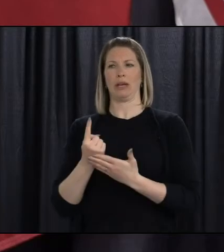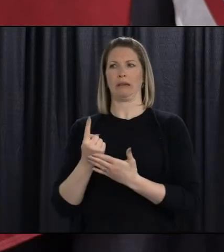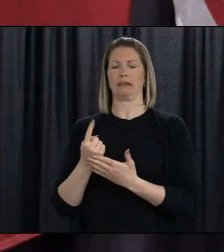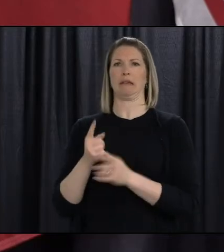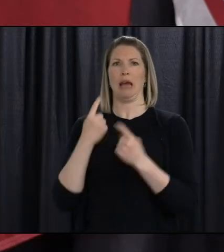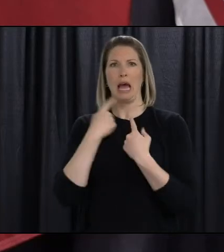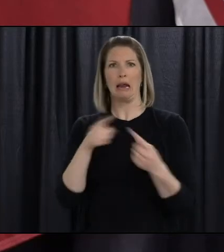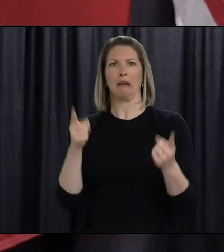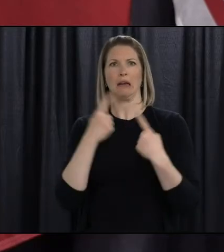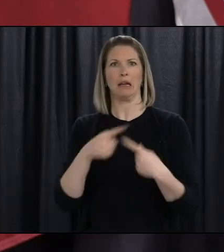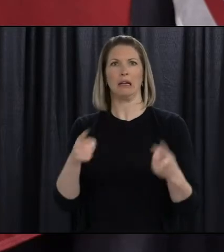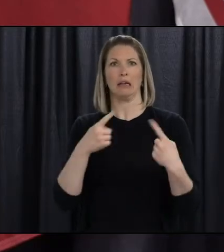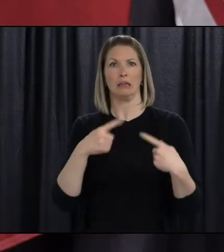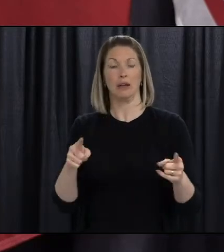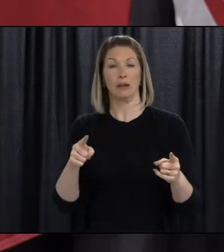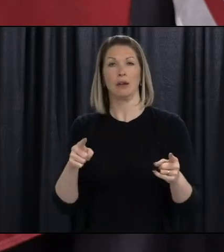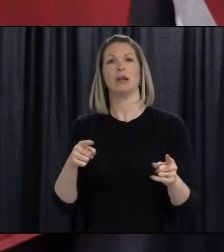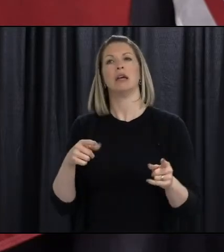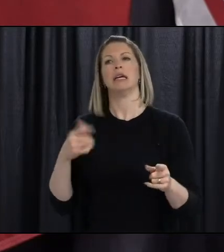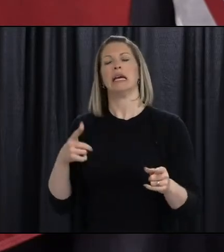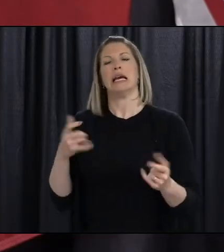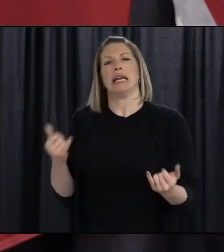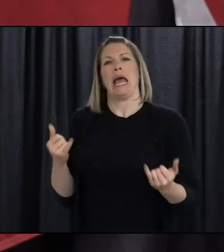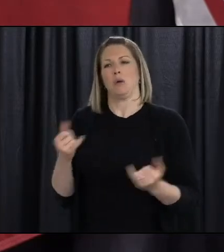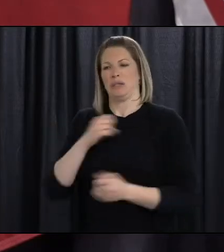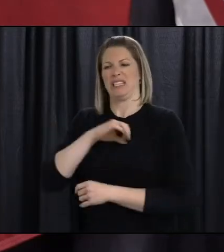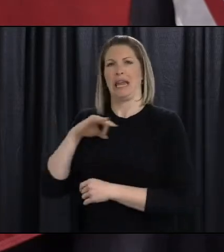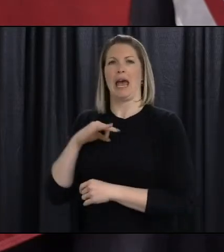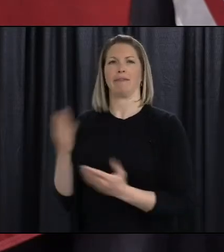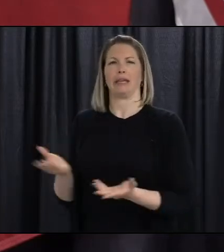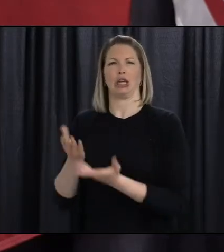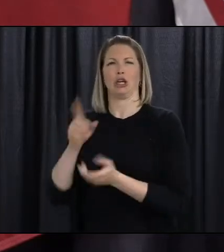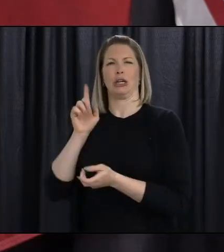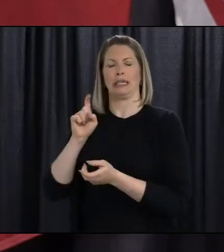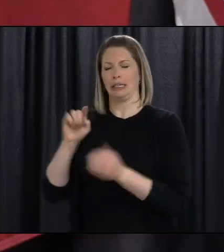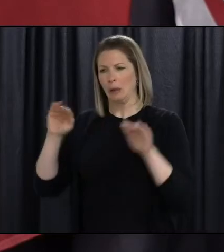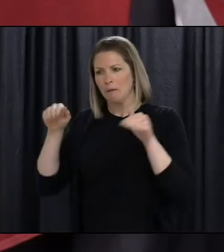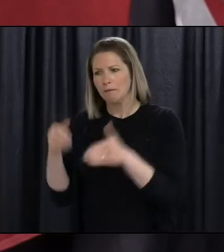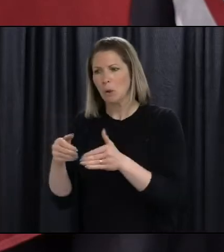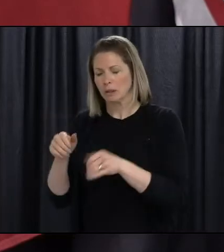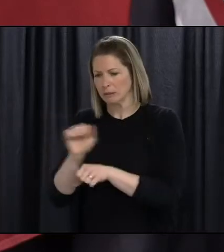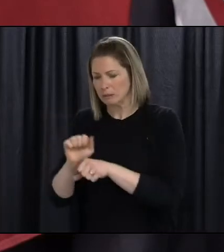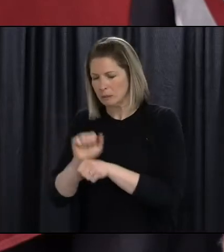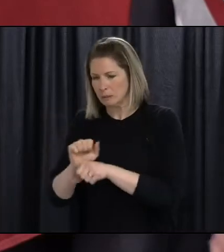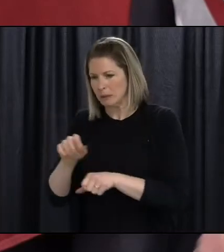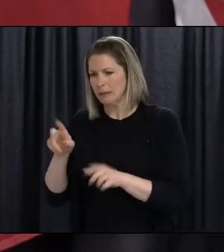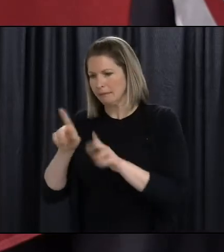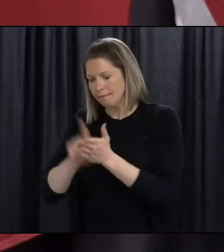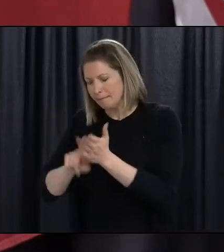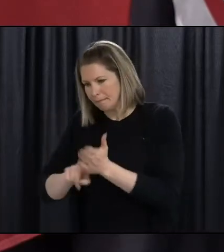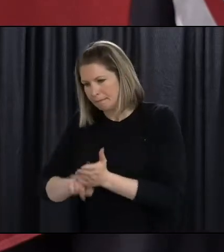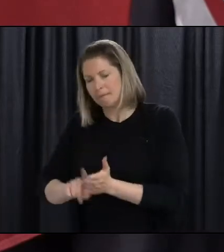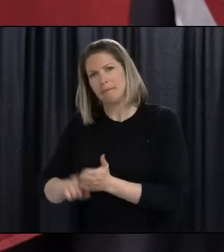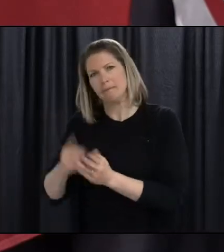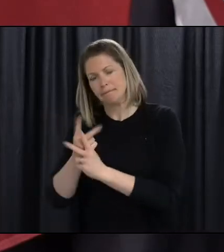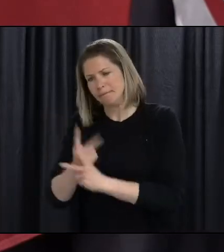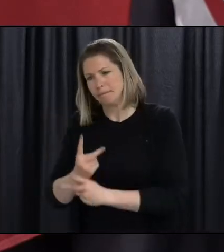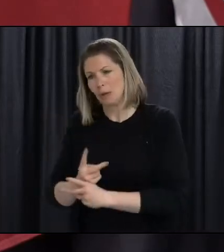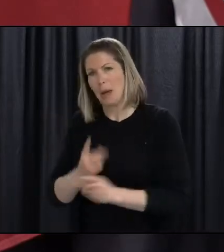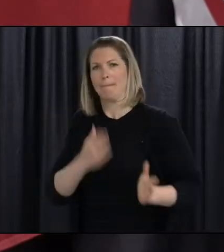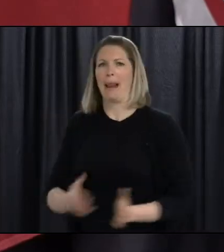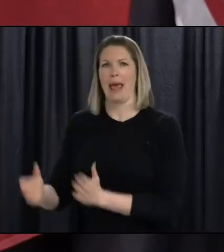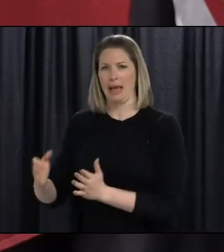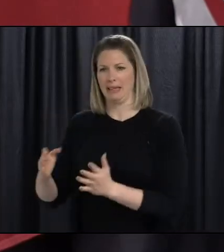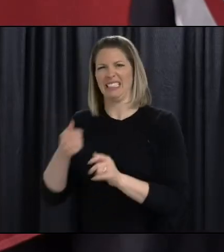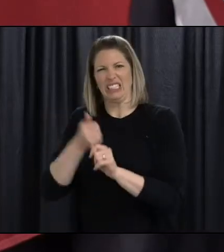we open up our province and our economy. So this will give them the time to do the important work that as we start operating in what